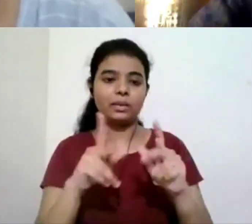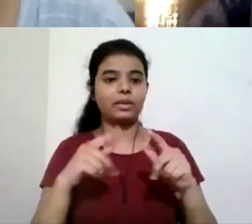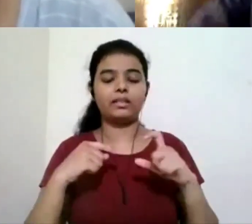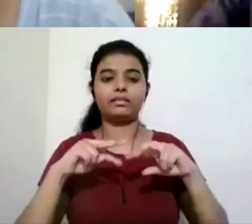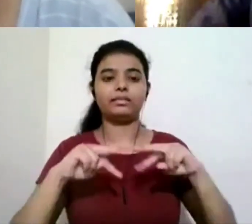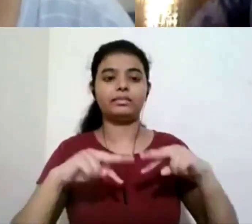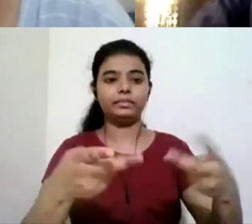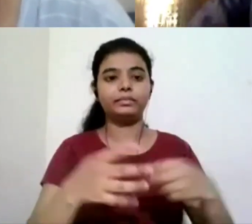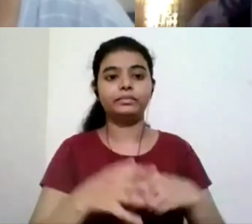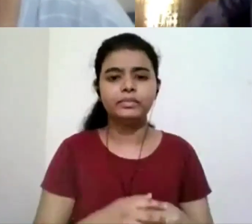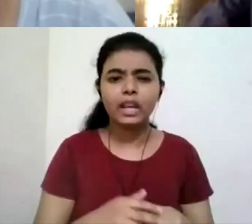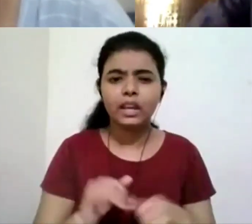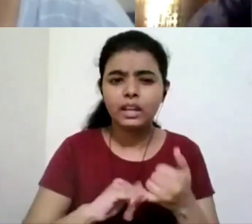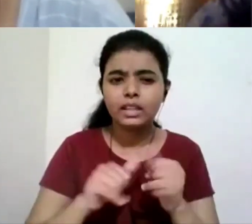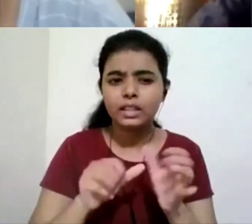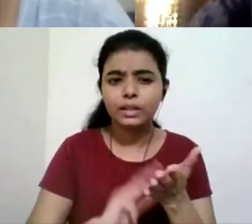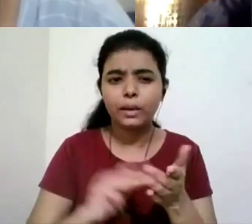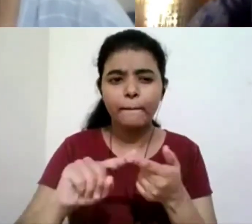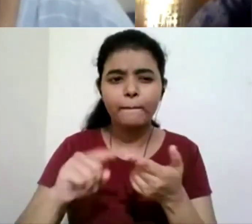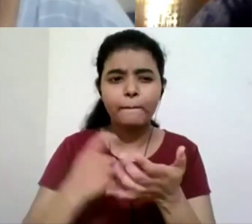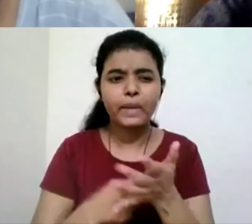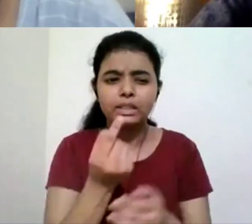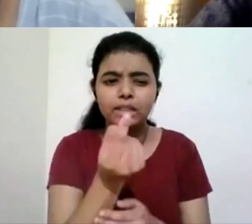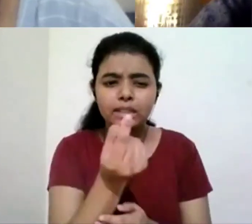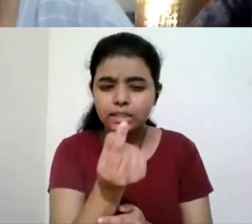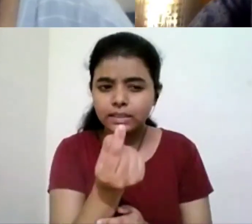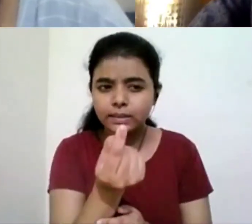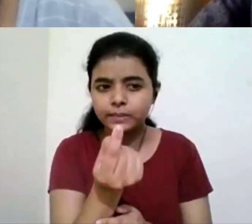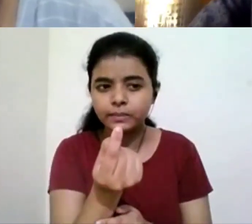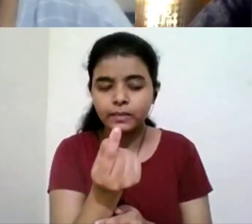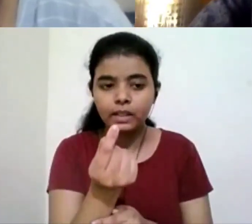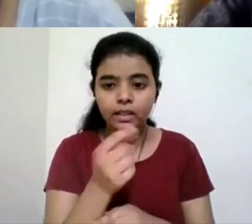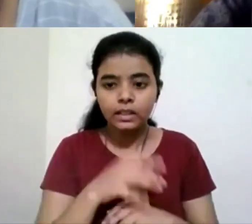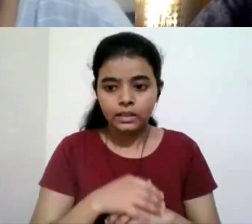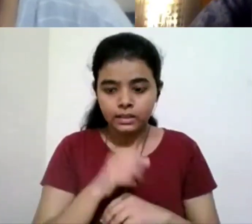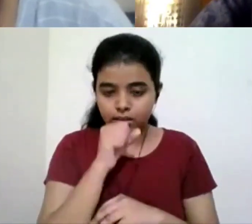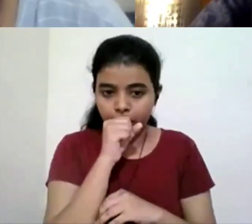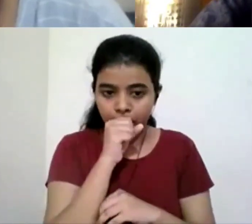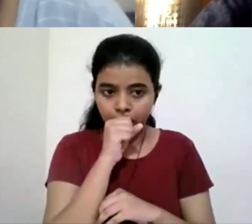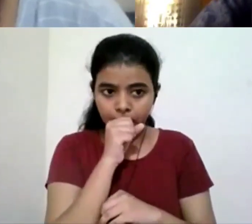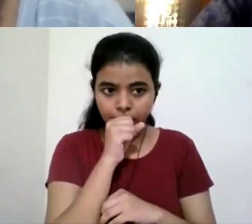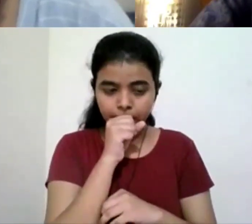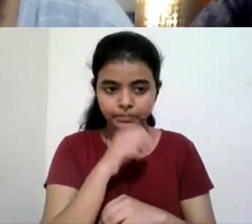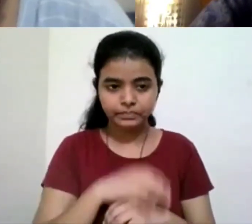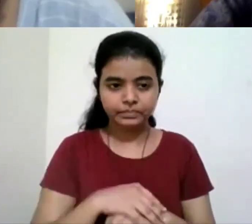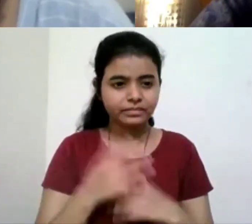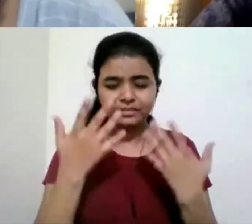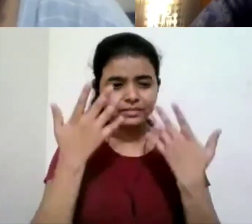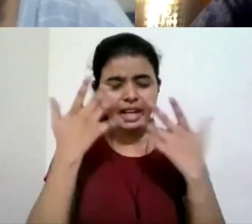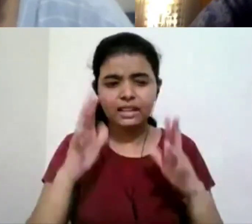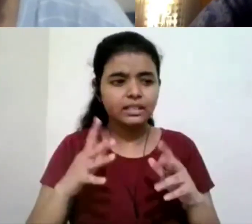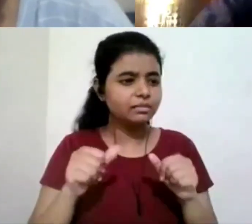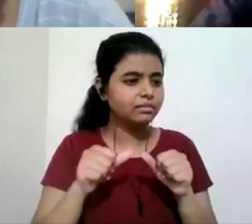Professor Dhanda, Professor Dhanda, just a small comment, query, or whatever